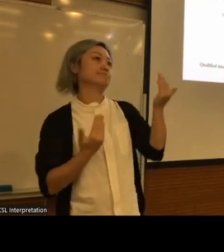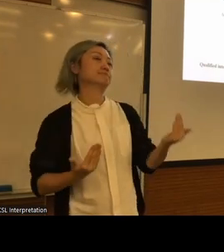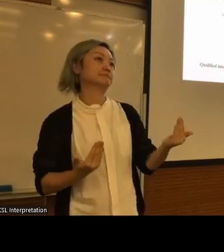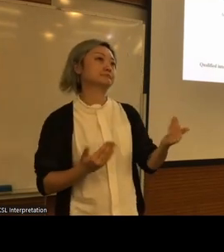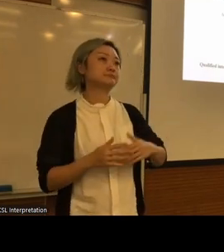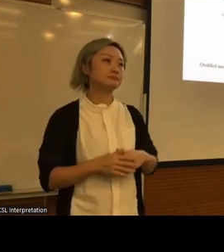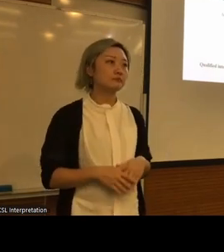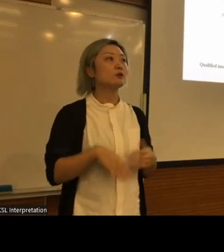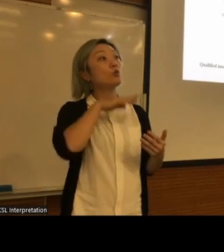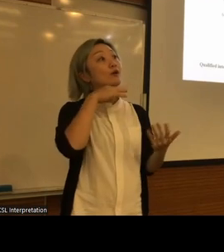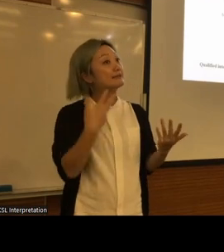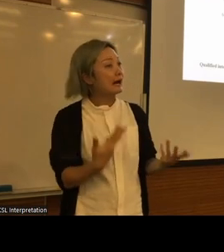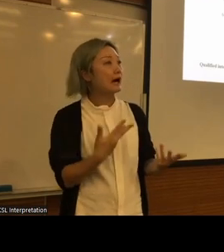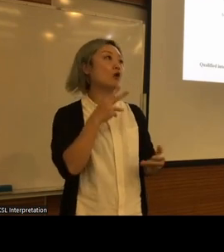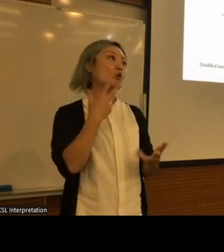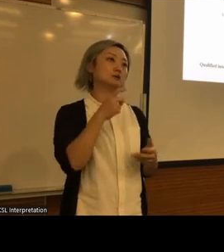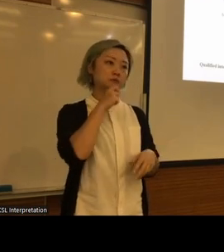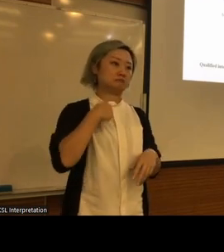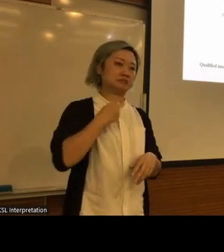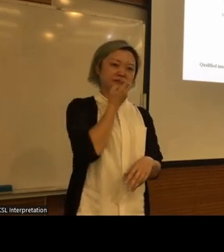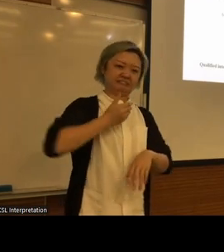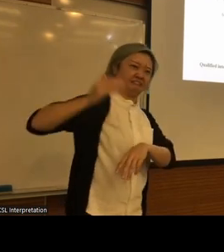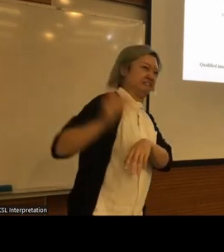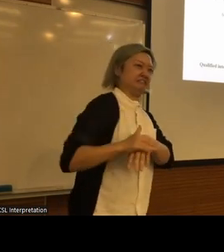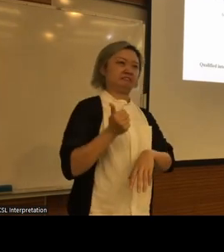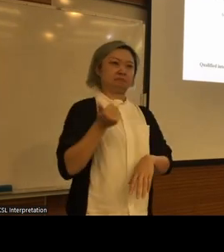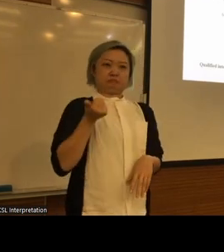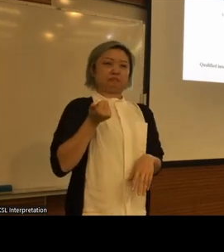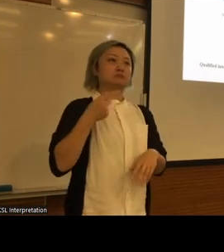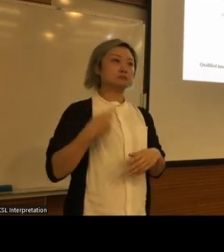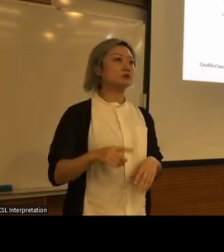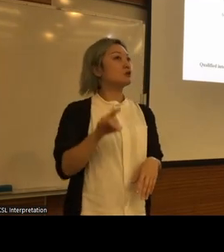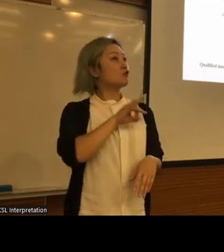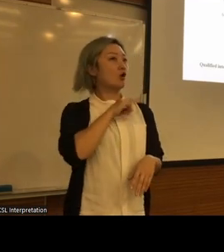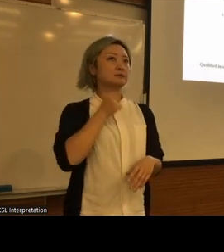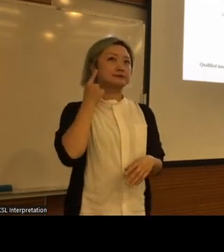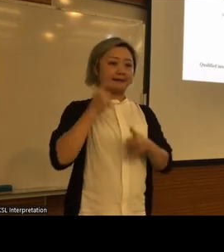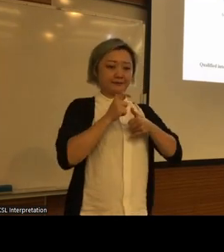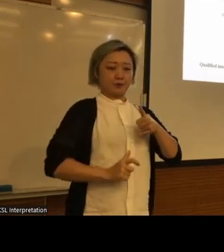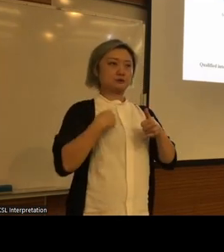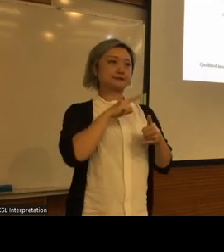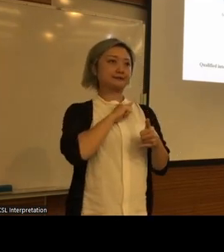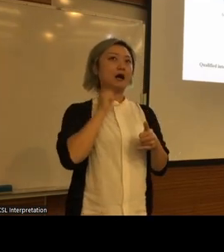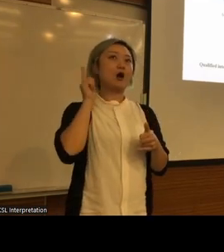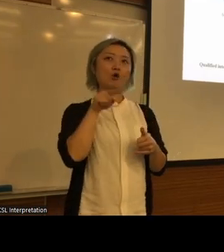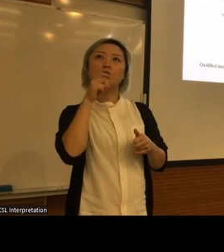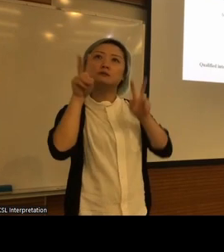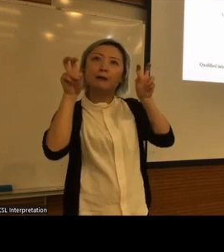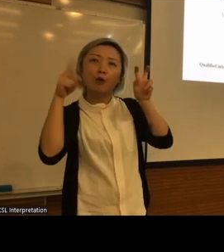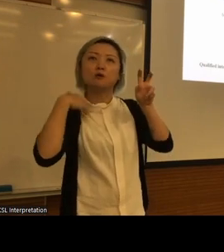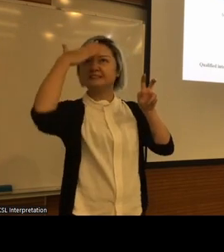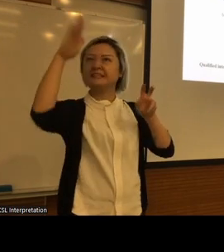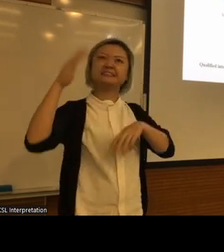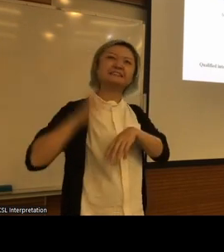if languages are fully mastered, if the interpreter has sufficient background knowledge, and if the